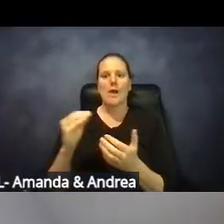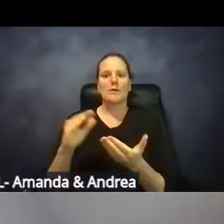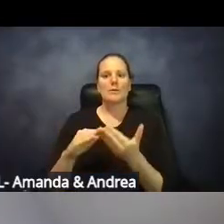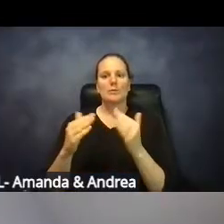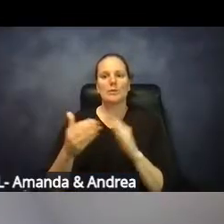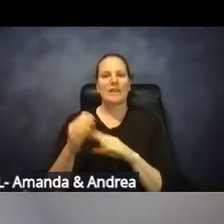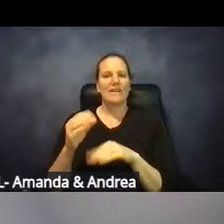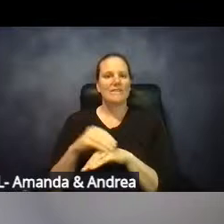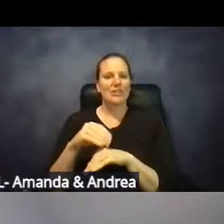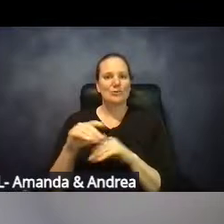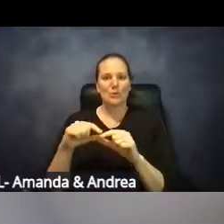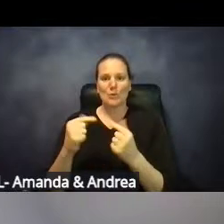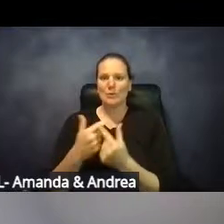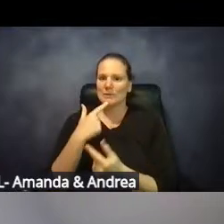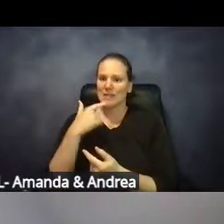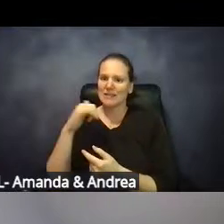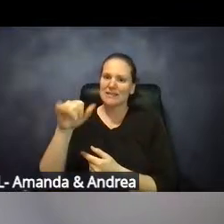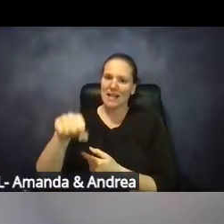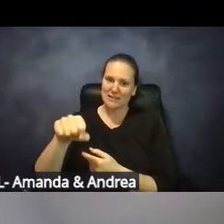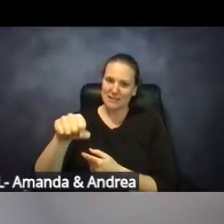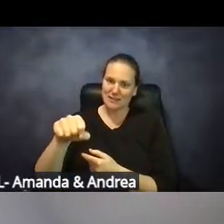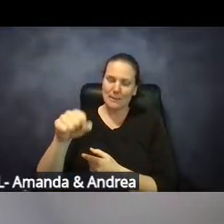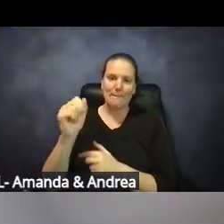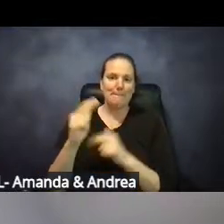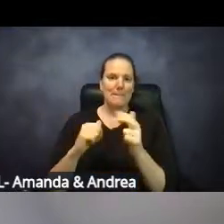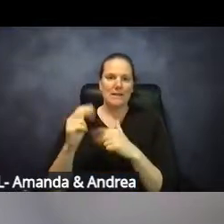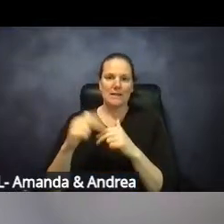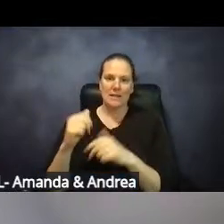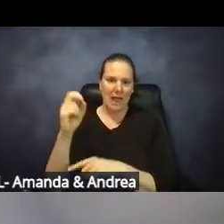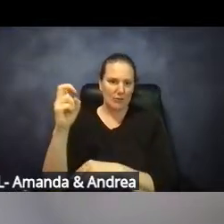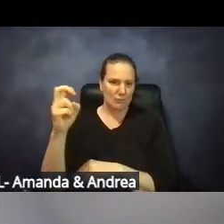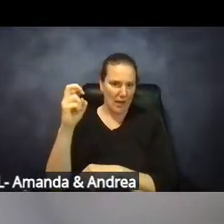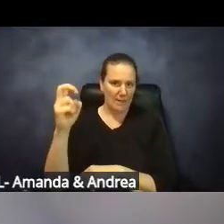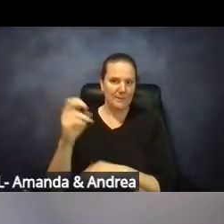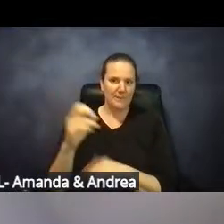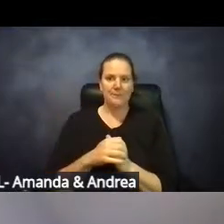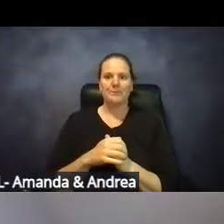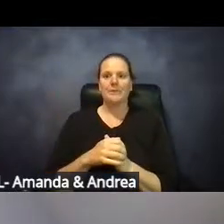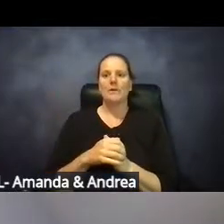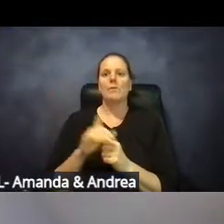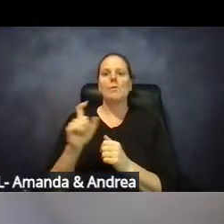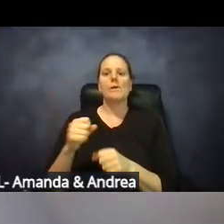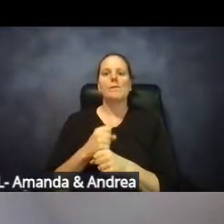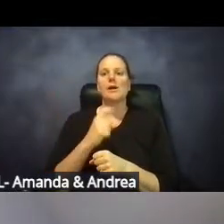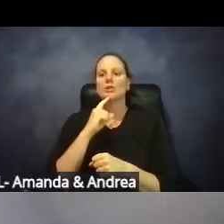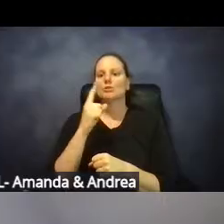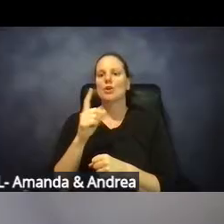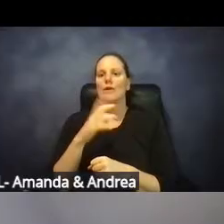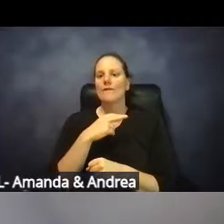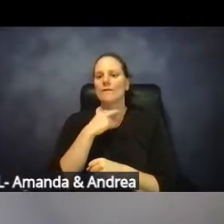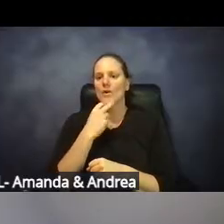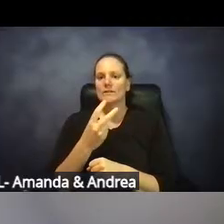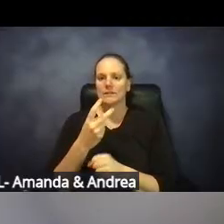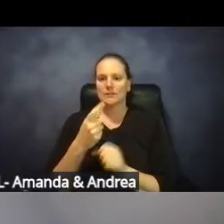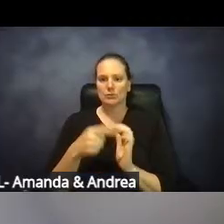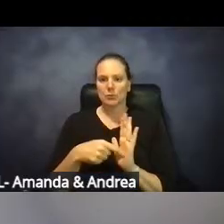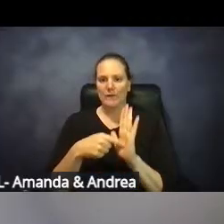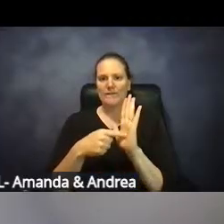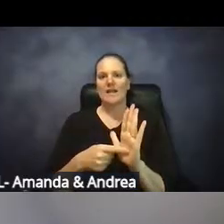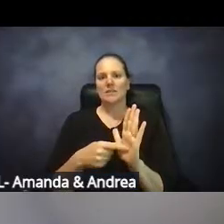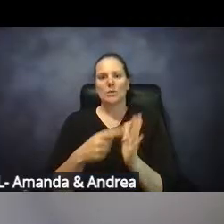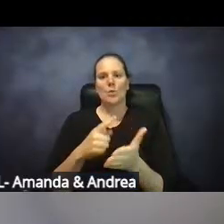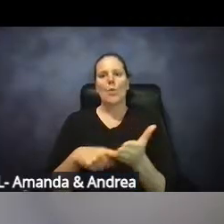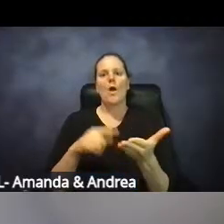says yes, build light rail. So we need to make sure that voices are reflecting what